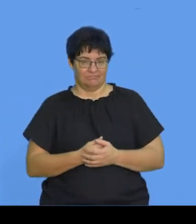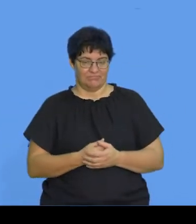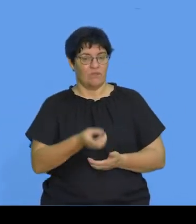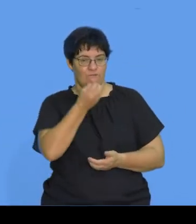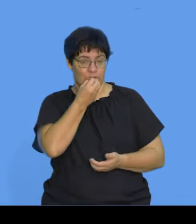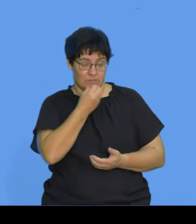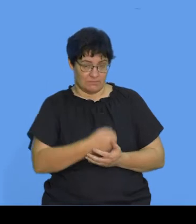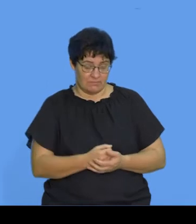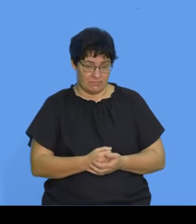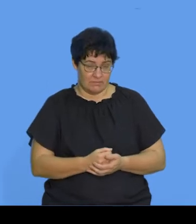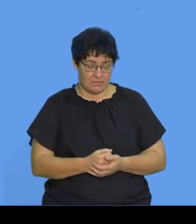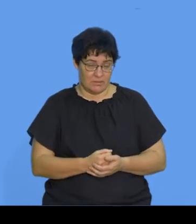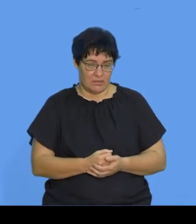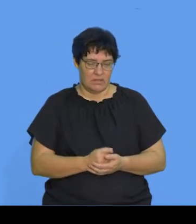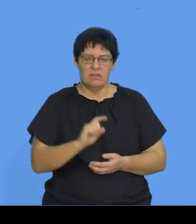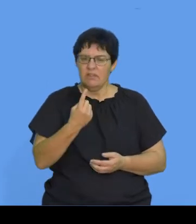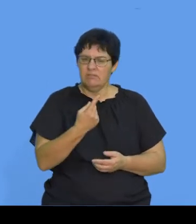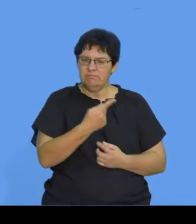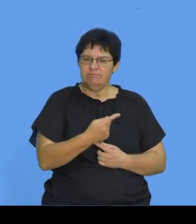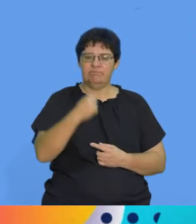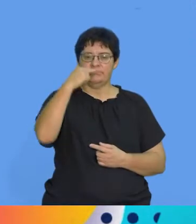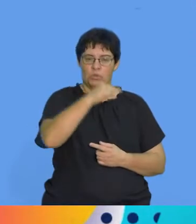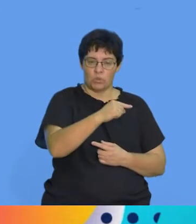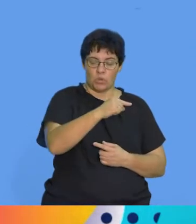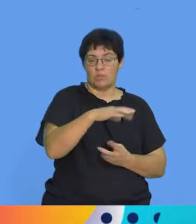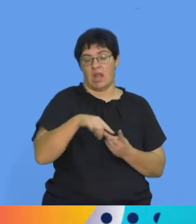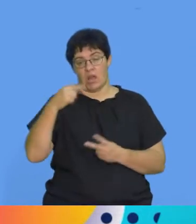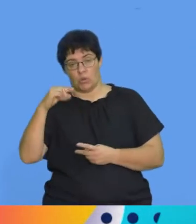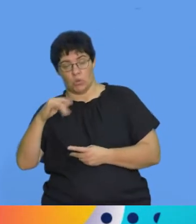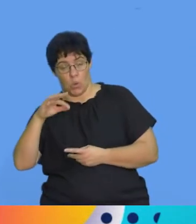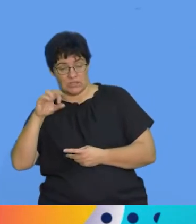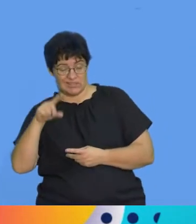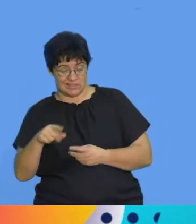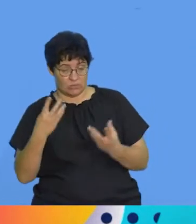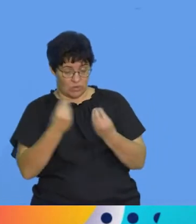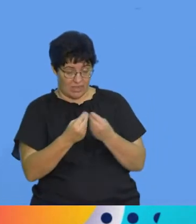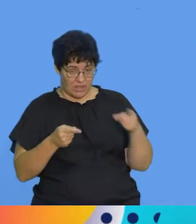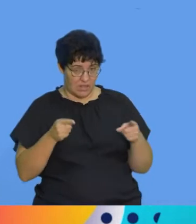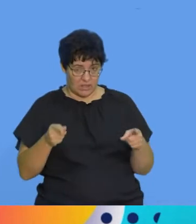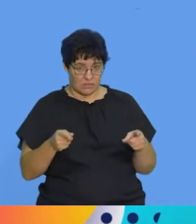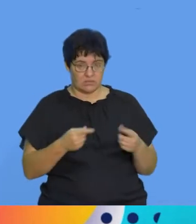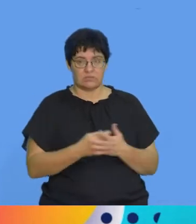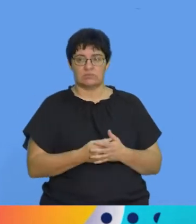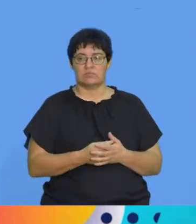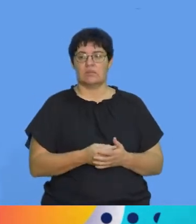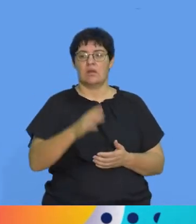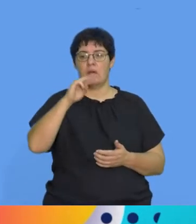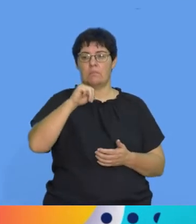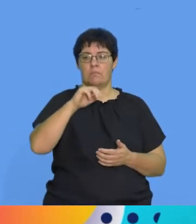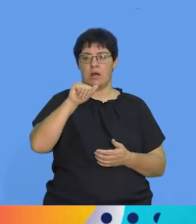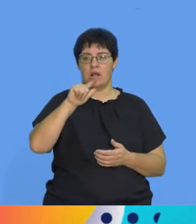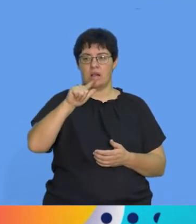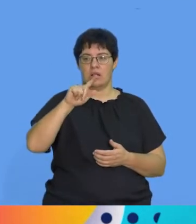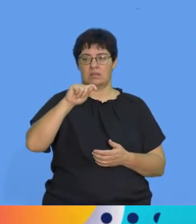right, of foods. Now the first one, when we put glucose and glucose together, we make something called